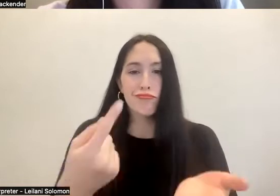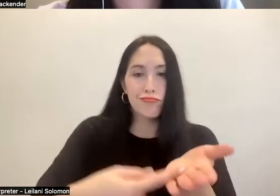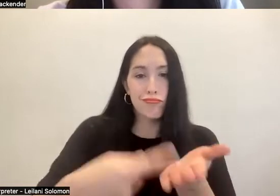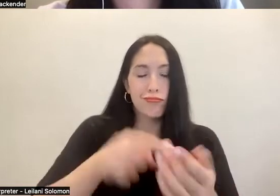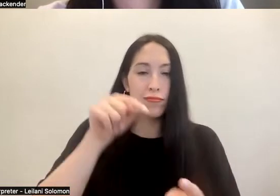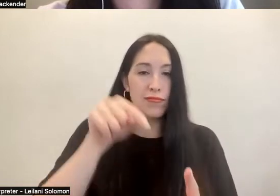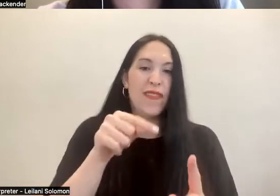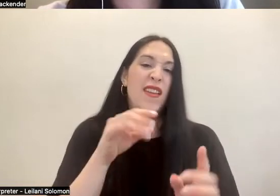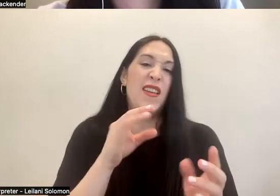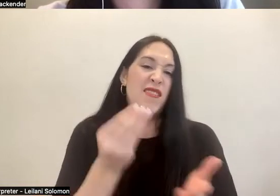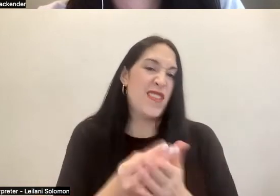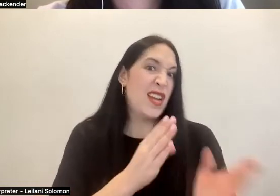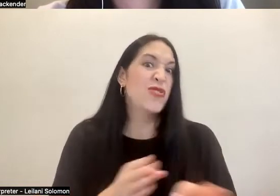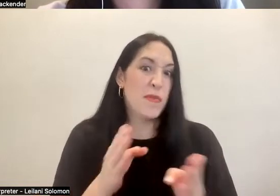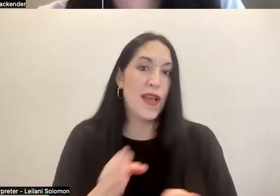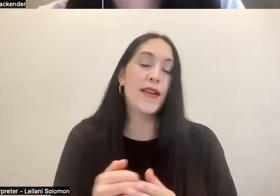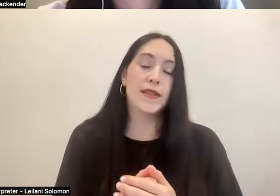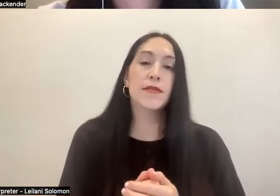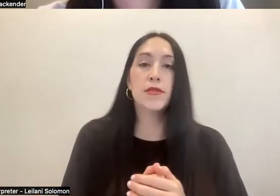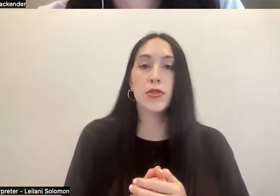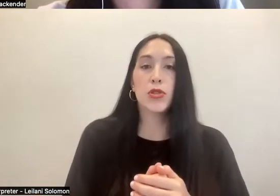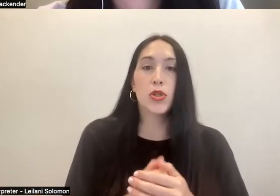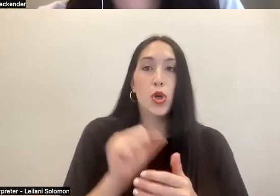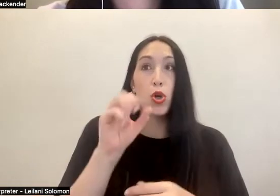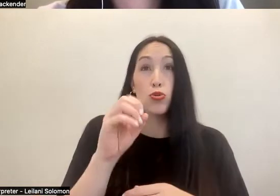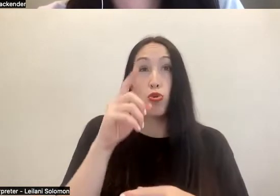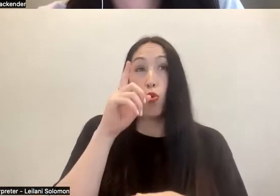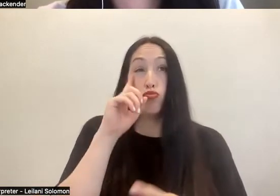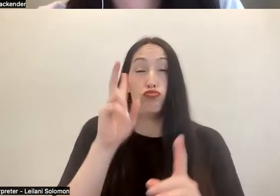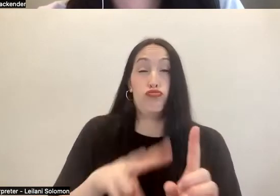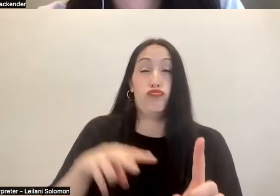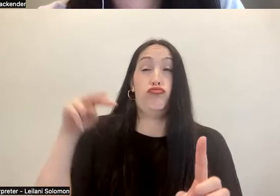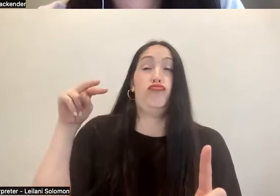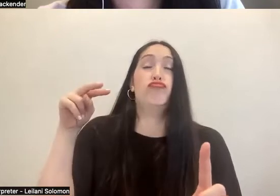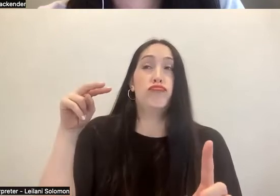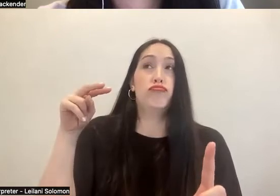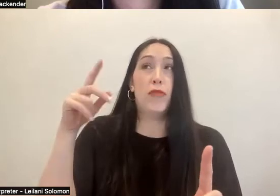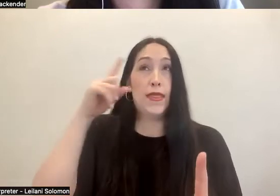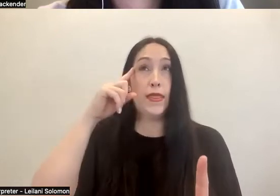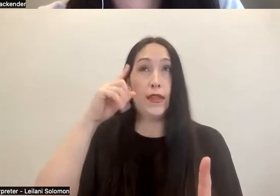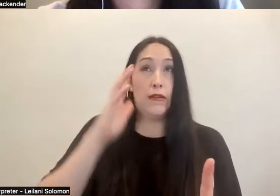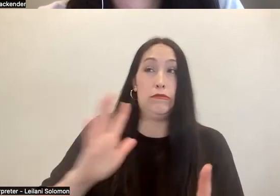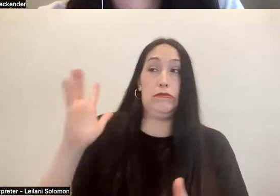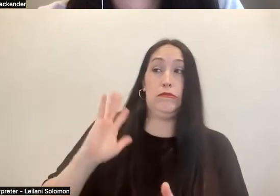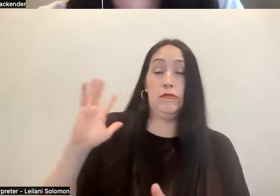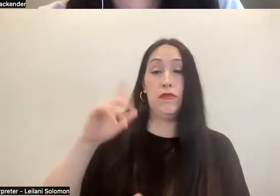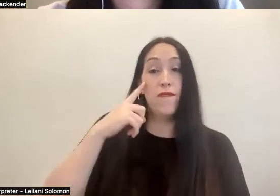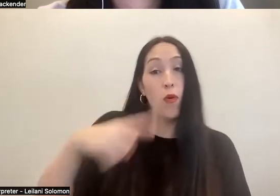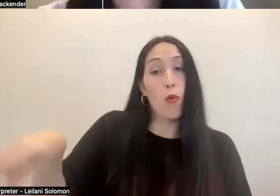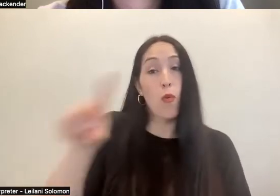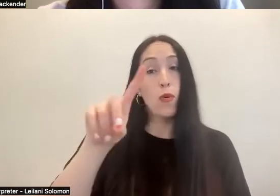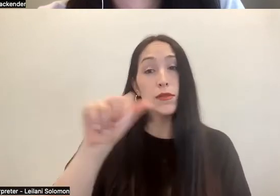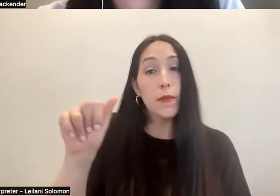So high level, if you think historically for the disability population, for individuals with